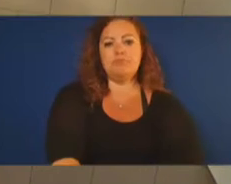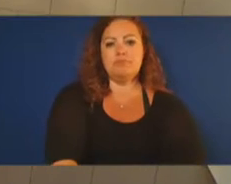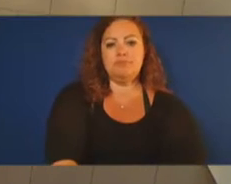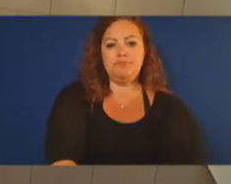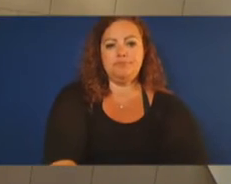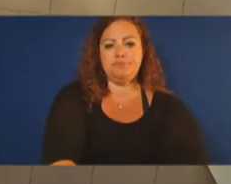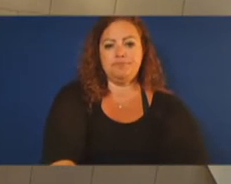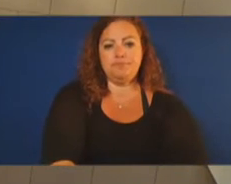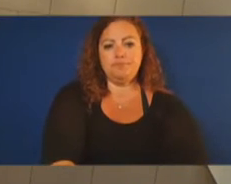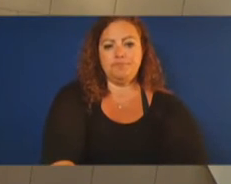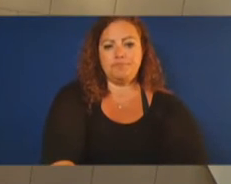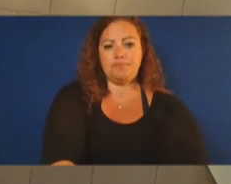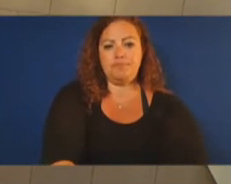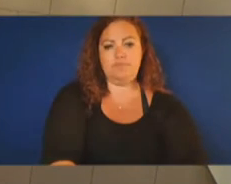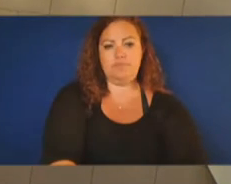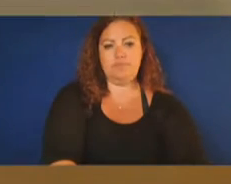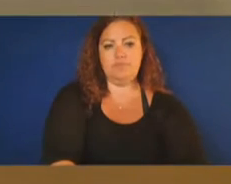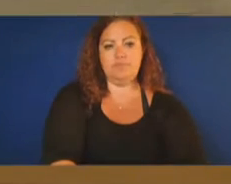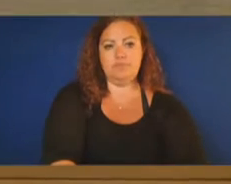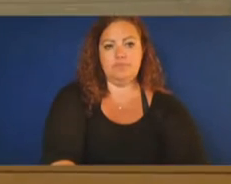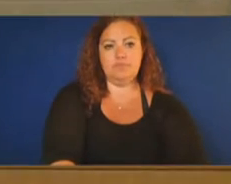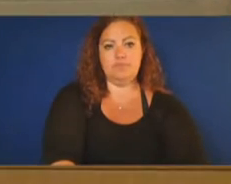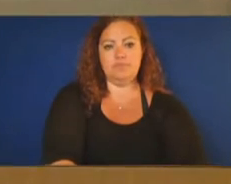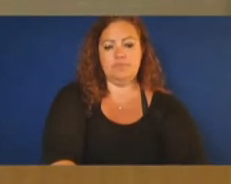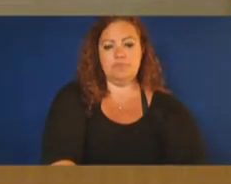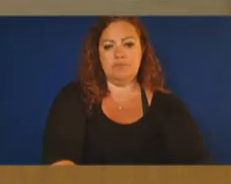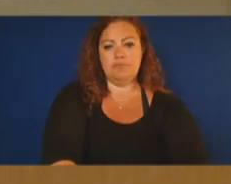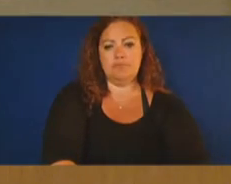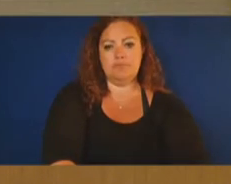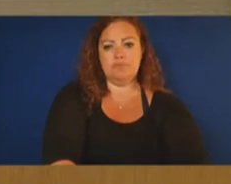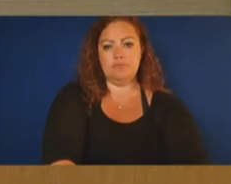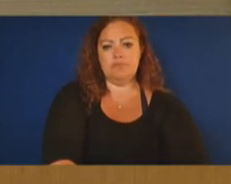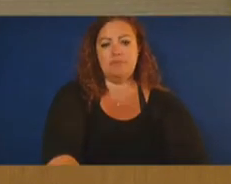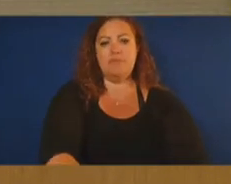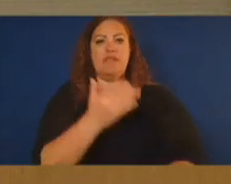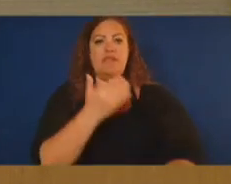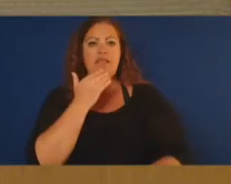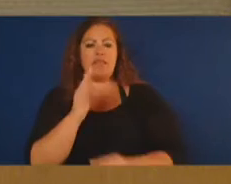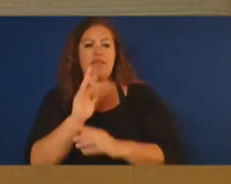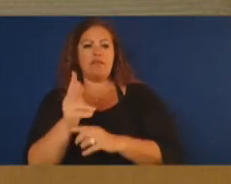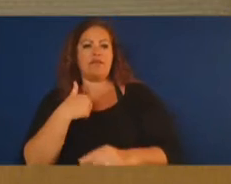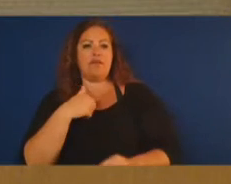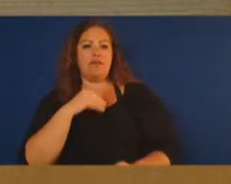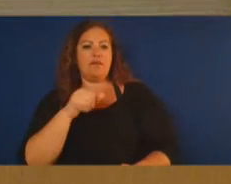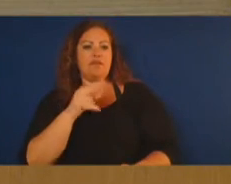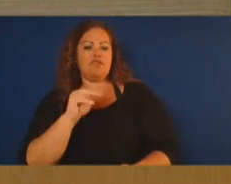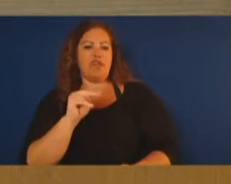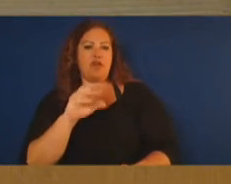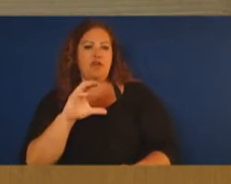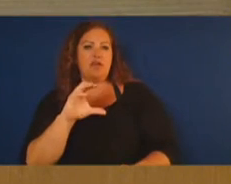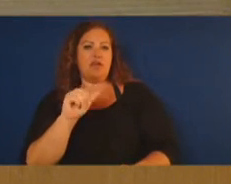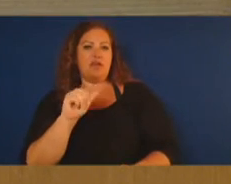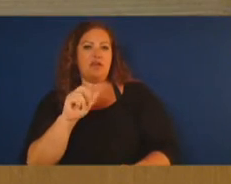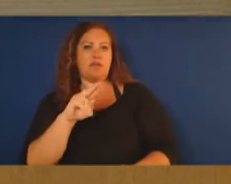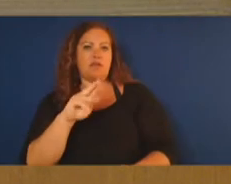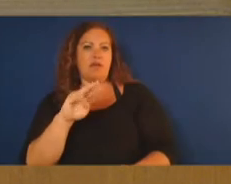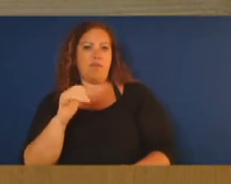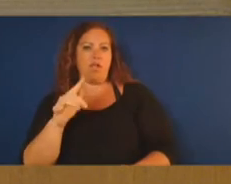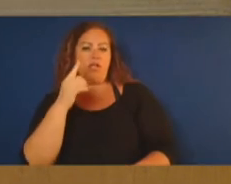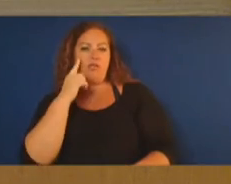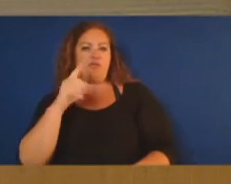three minutes thank you Mr Mayor protim members of the council and the zoning committee I'm John carmichel here on behalf of the applicant Thomas